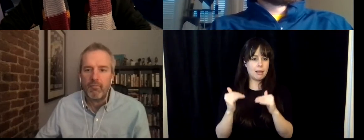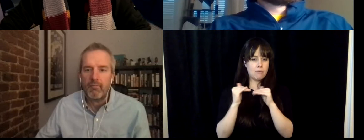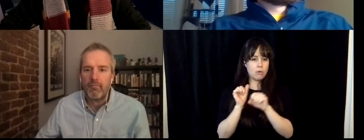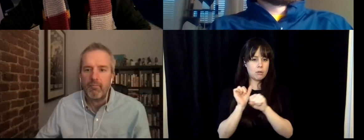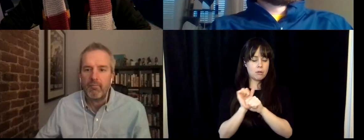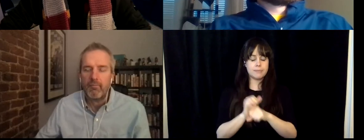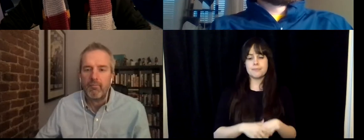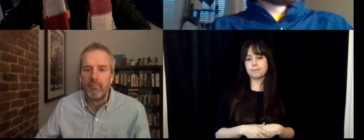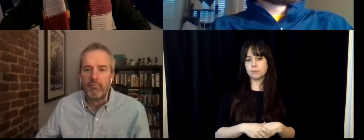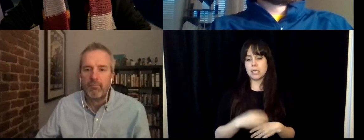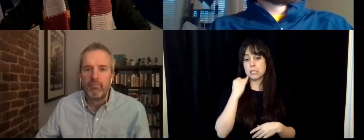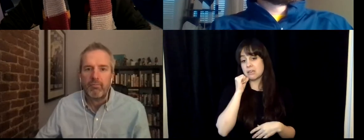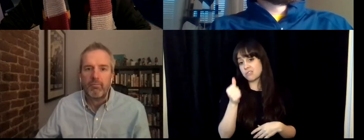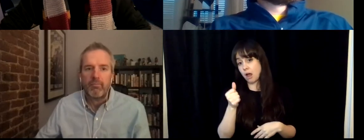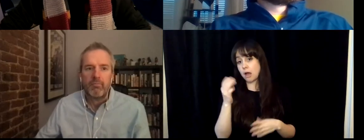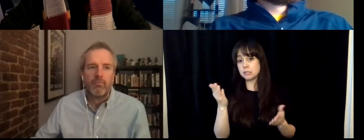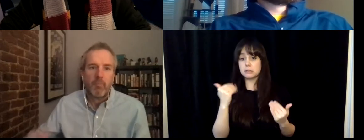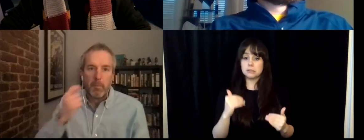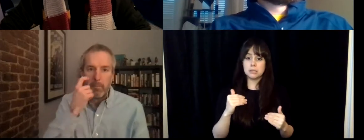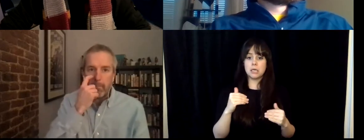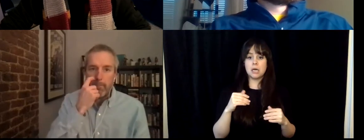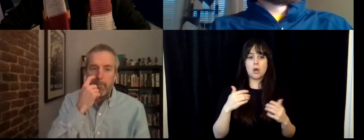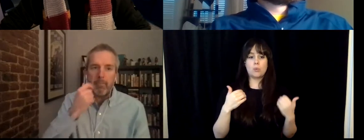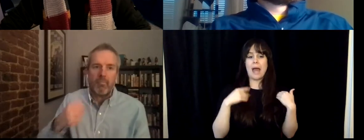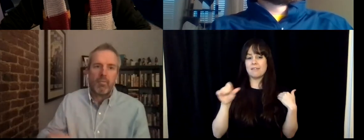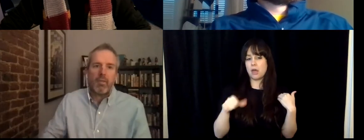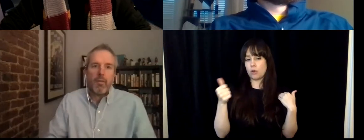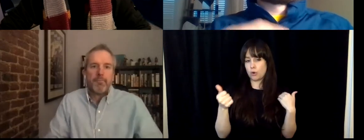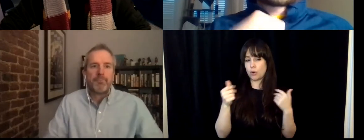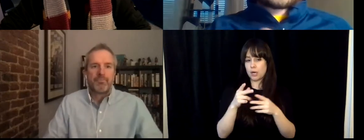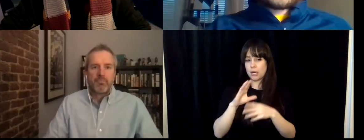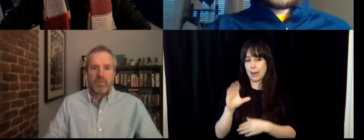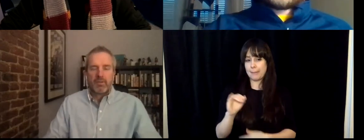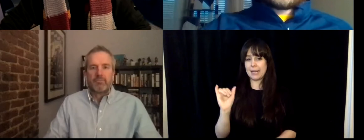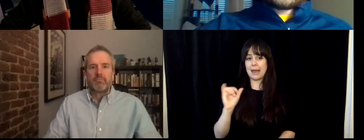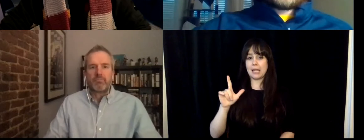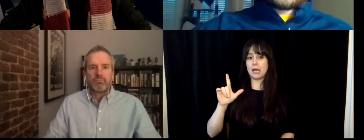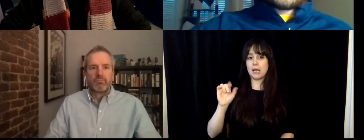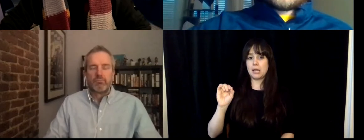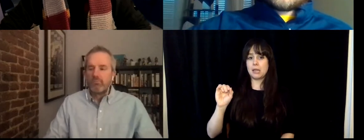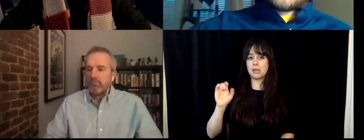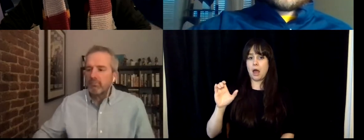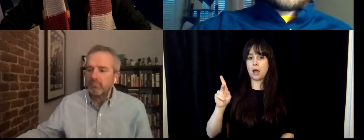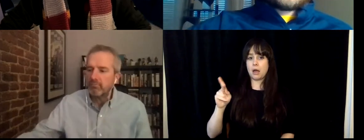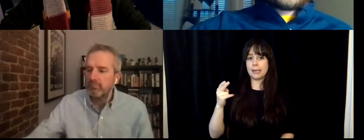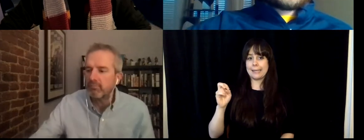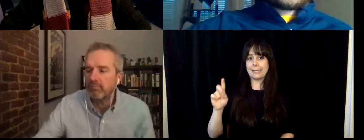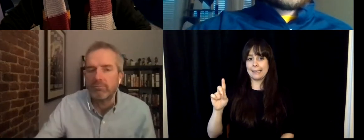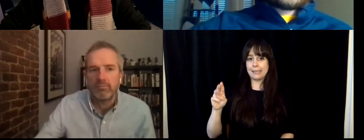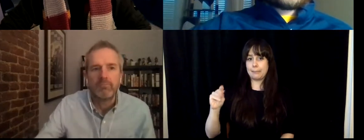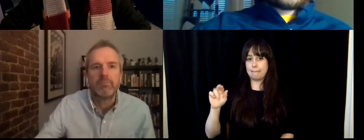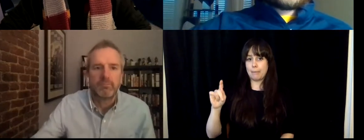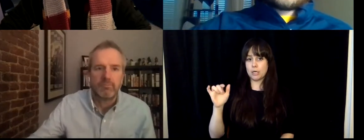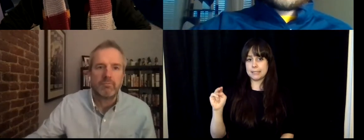this area is actually more serious gaming. So there are companies like Lockheed Martin or Booz Allen